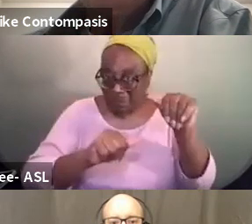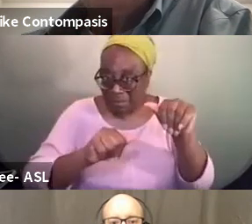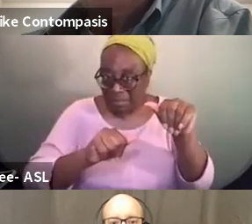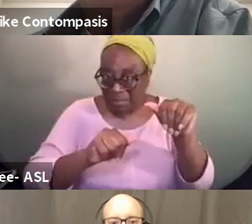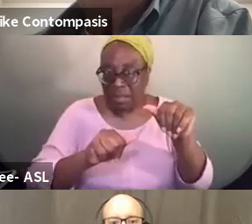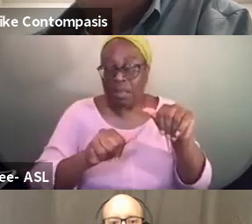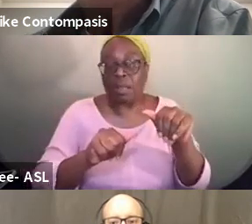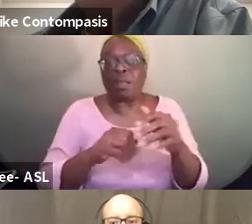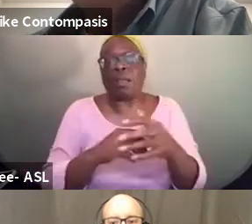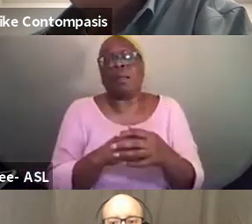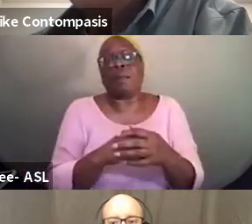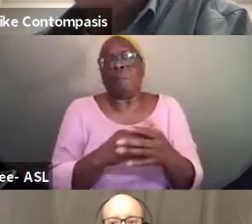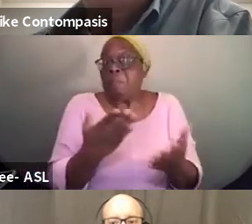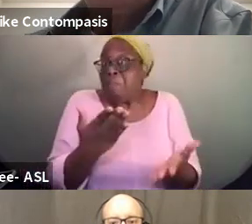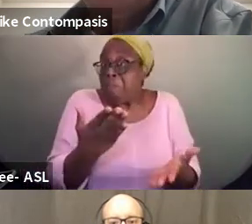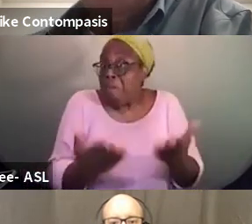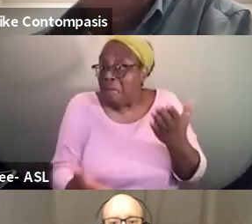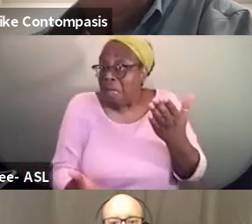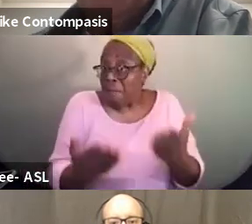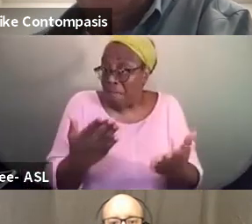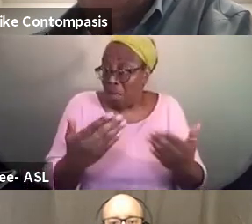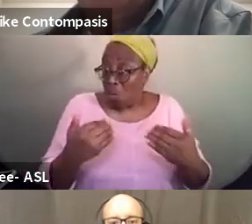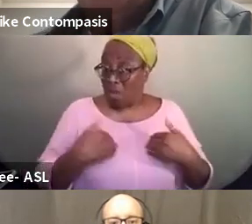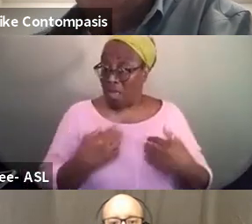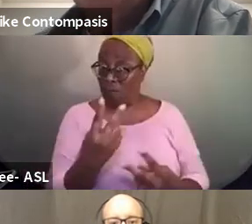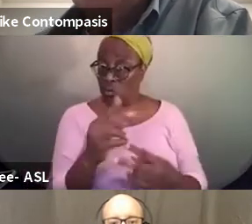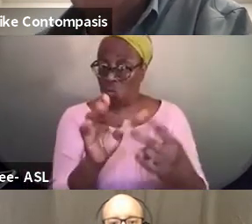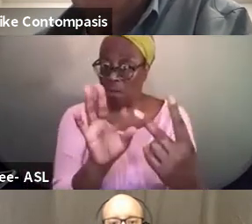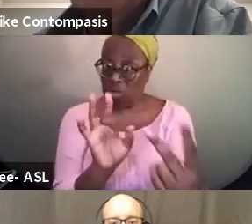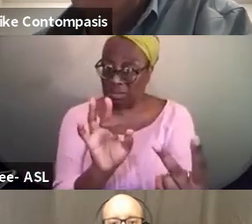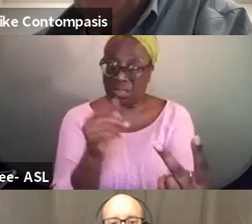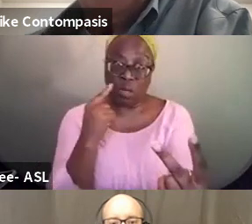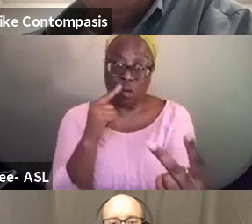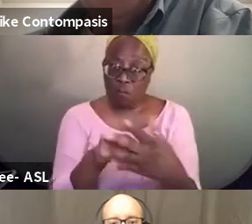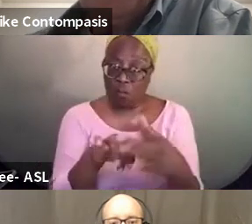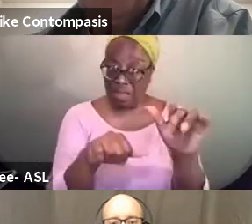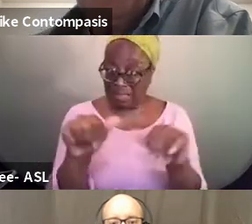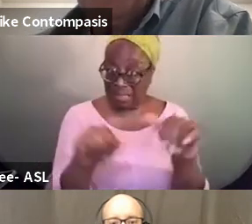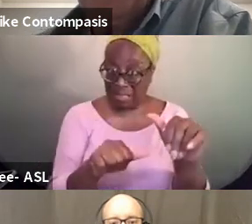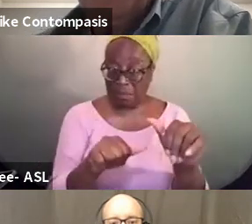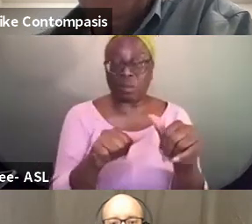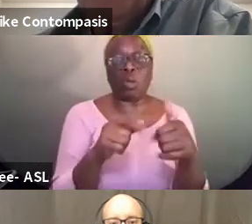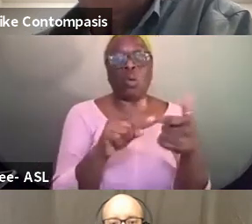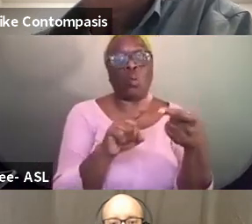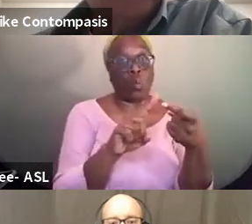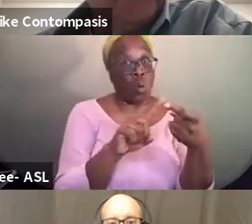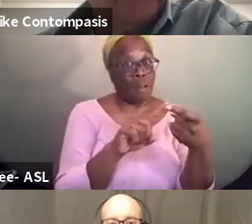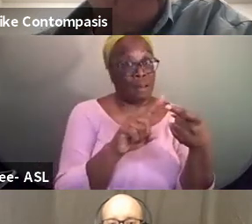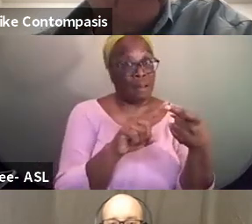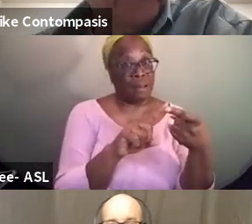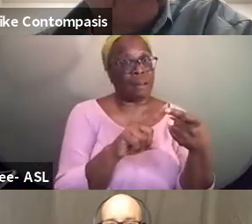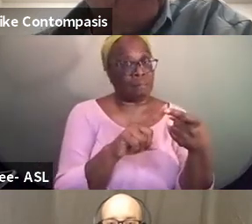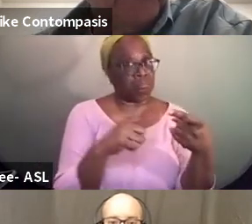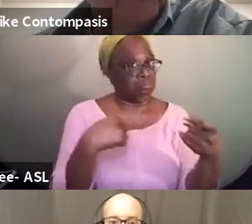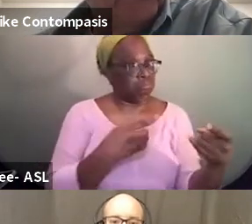There may even be 2 options for that assessment. One, as we